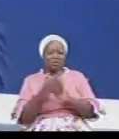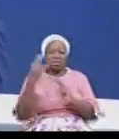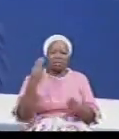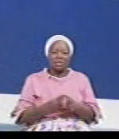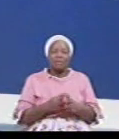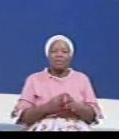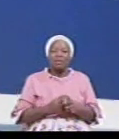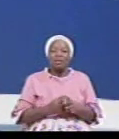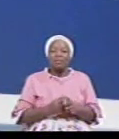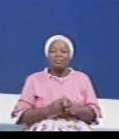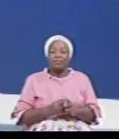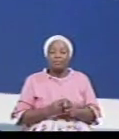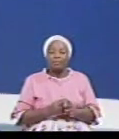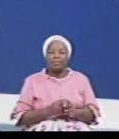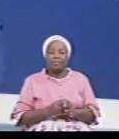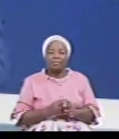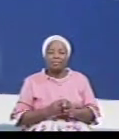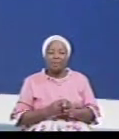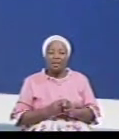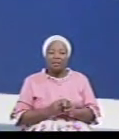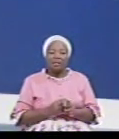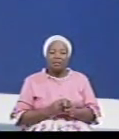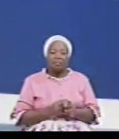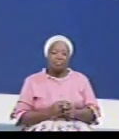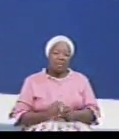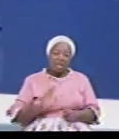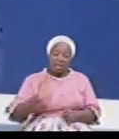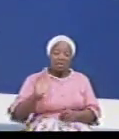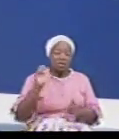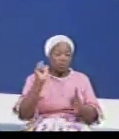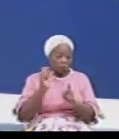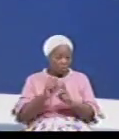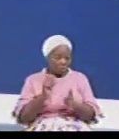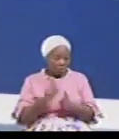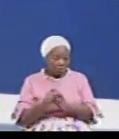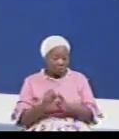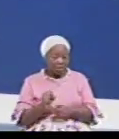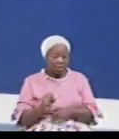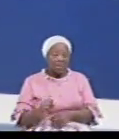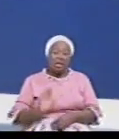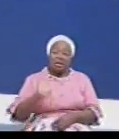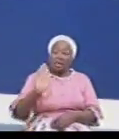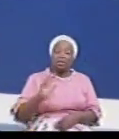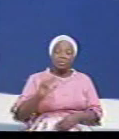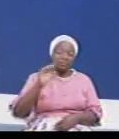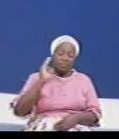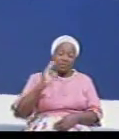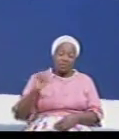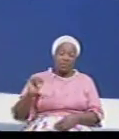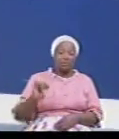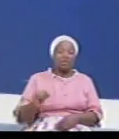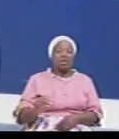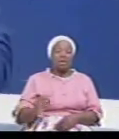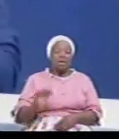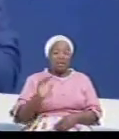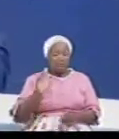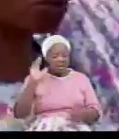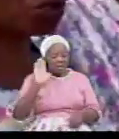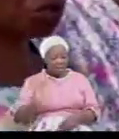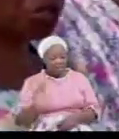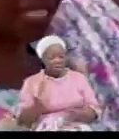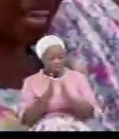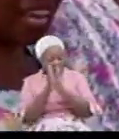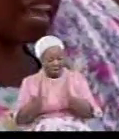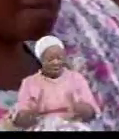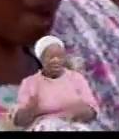His words, his preaching, his prayers will be full of power. Will be full